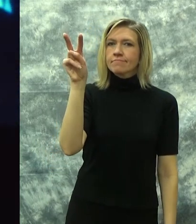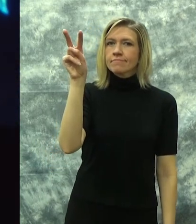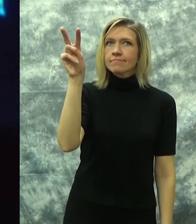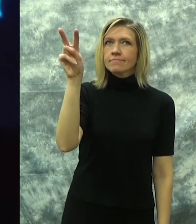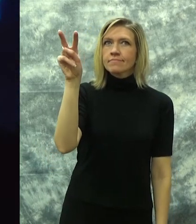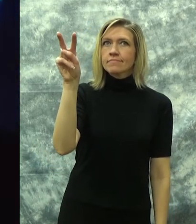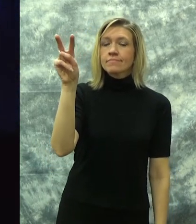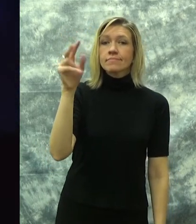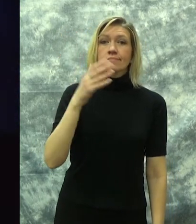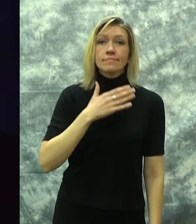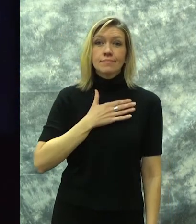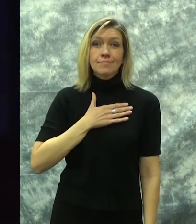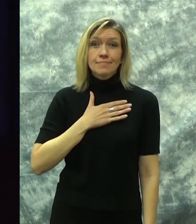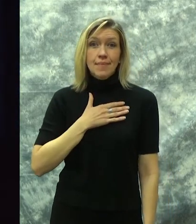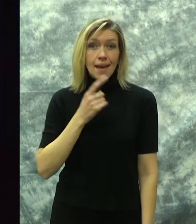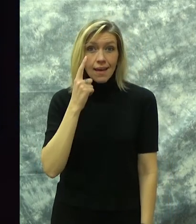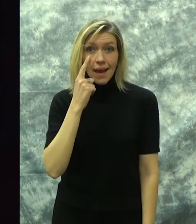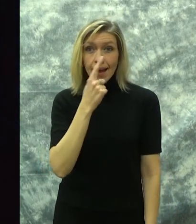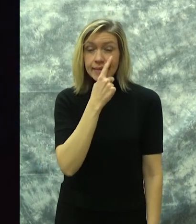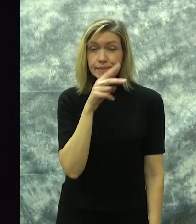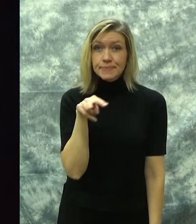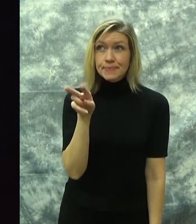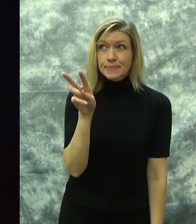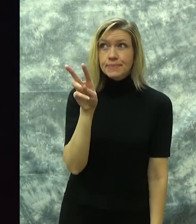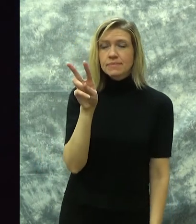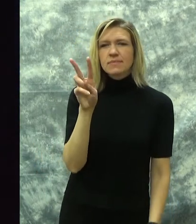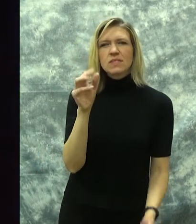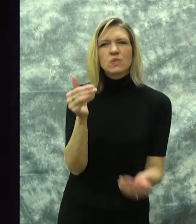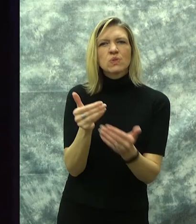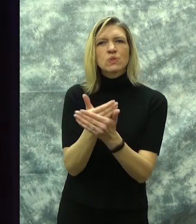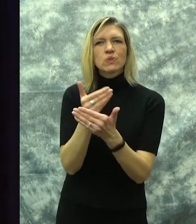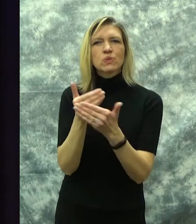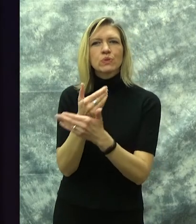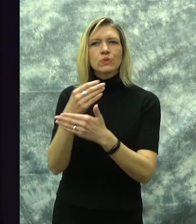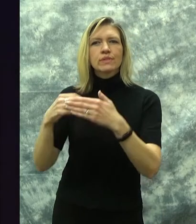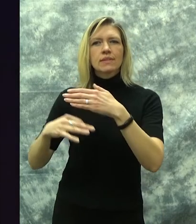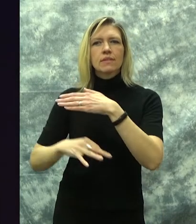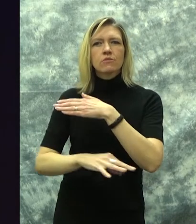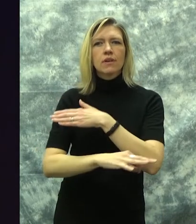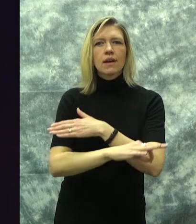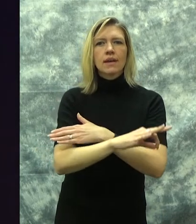Lifted my eyes to a new sunrise.